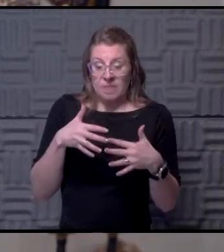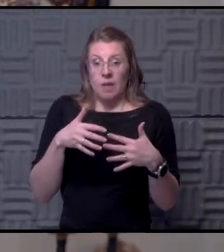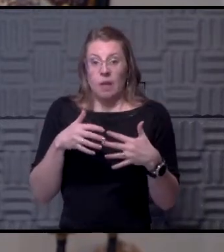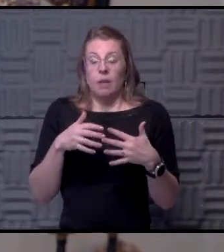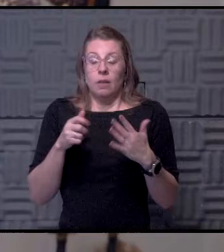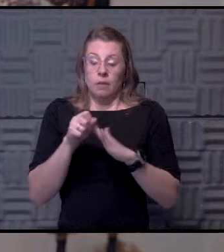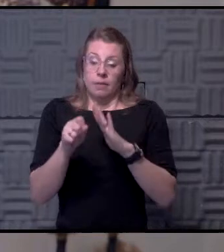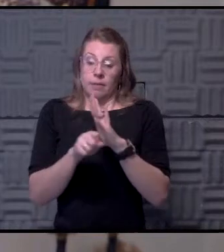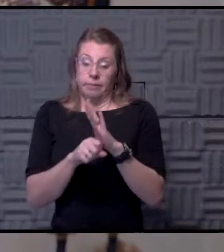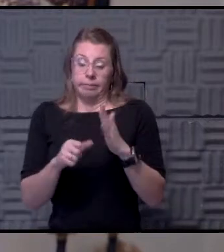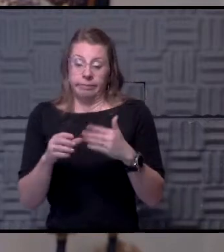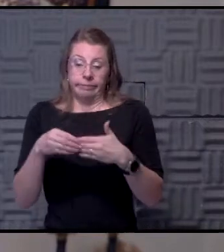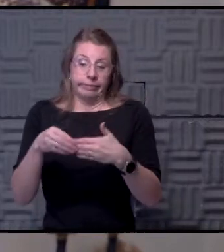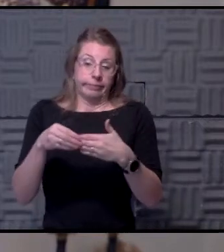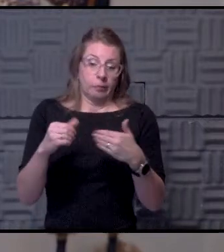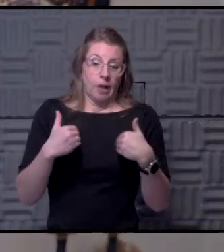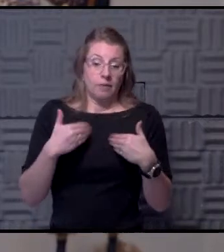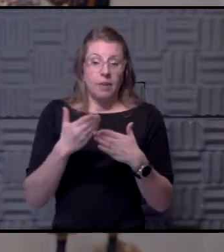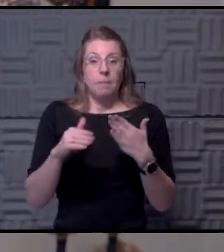sway. But if